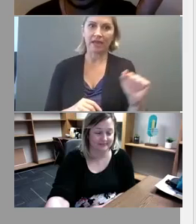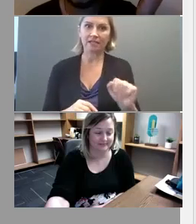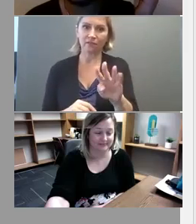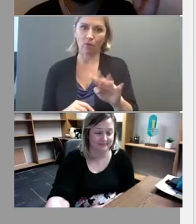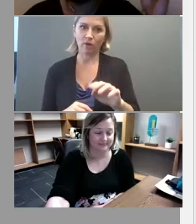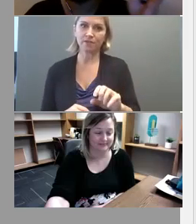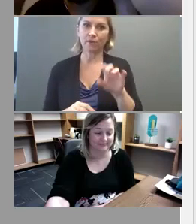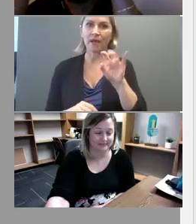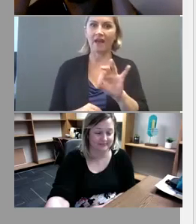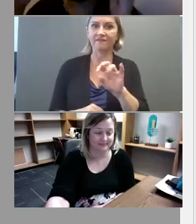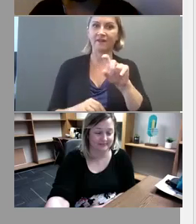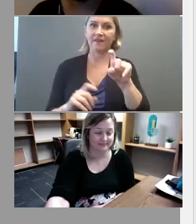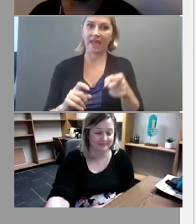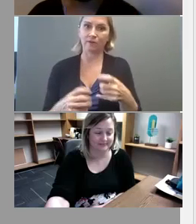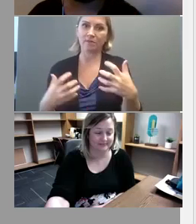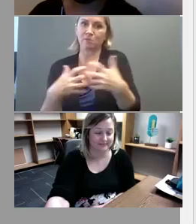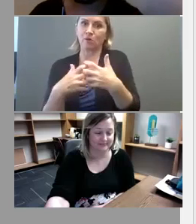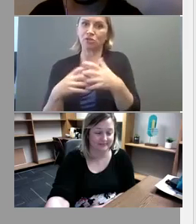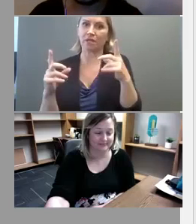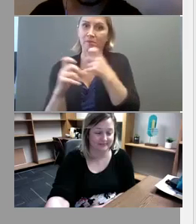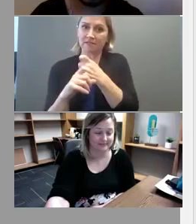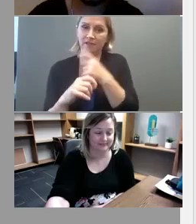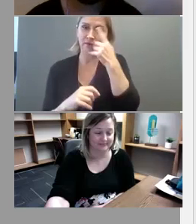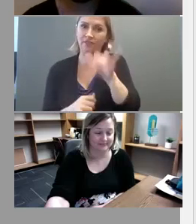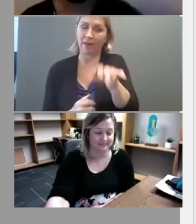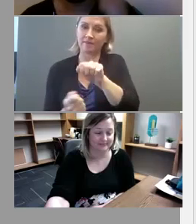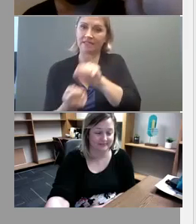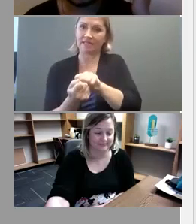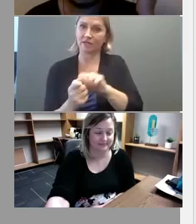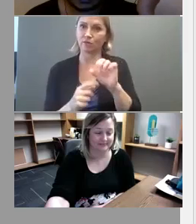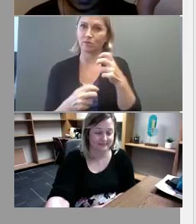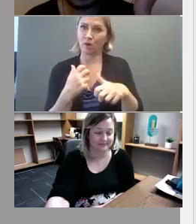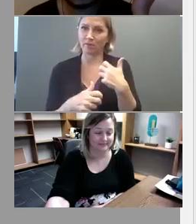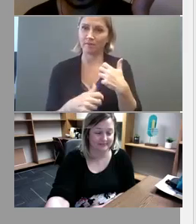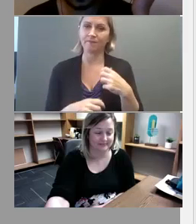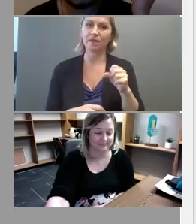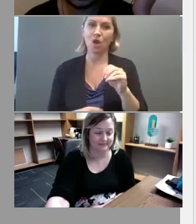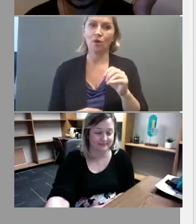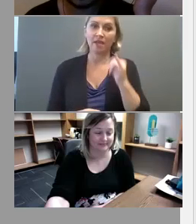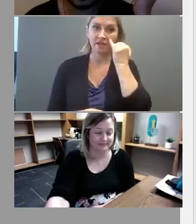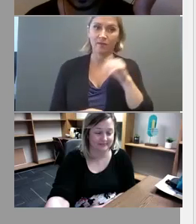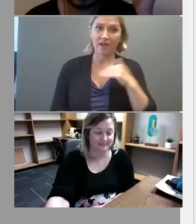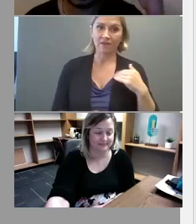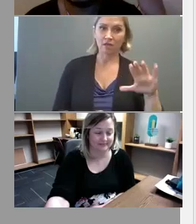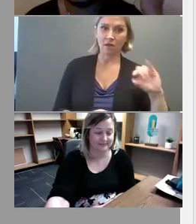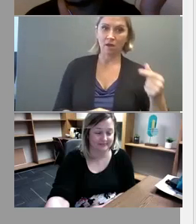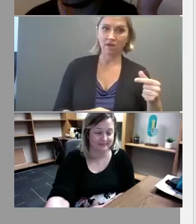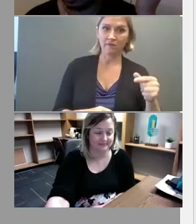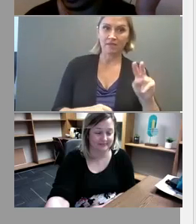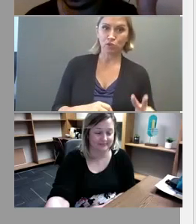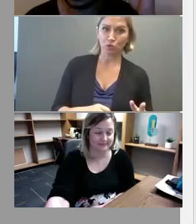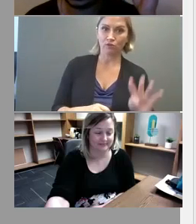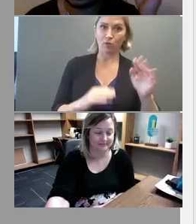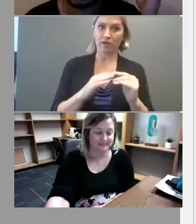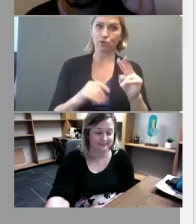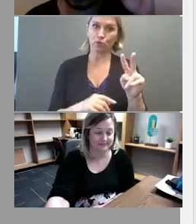of n is going to be the merging complexity for this particular problem. Now we have log base 2, 4 equals to